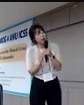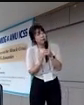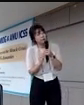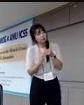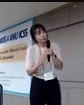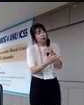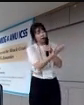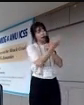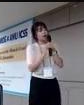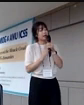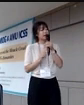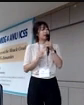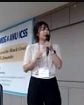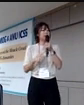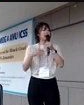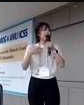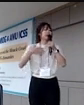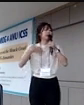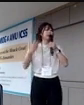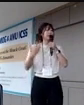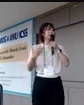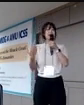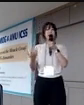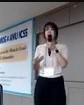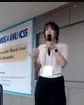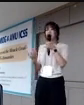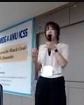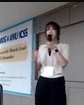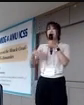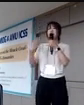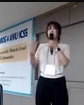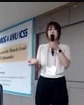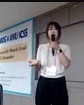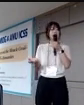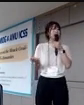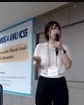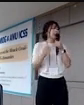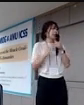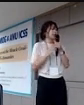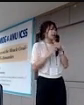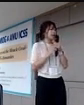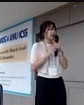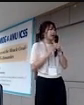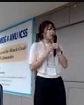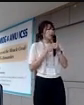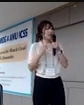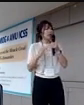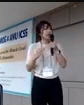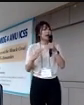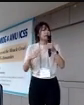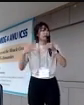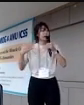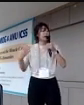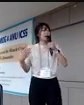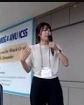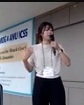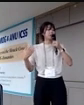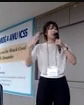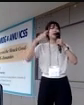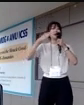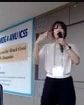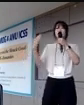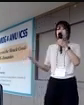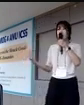recently arguing that there's some kind of a unique modality hypothesis, a constraint, saying that you can't have semantic